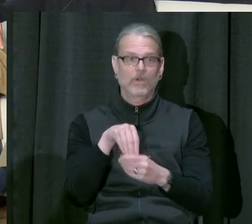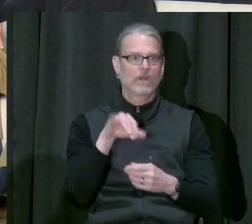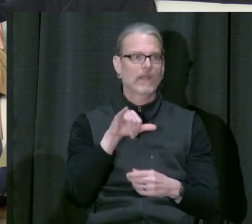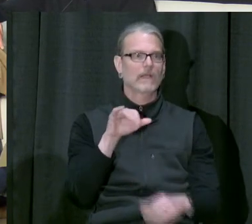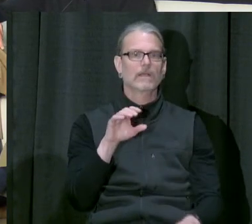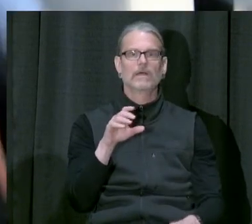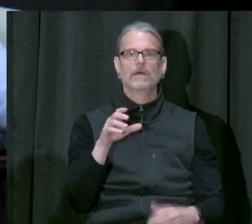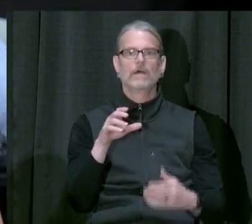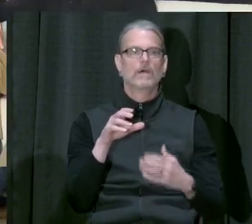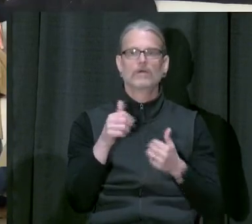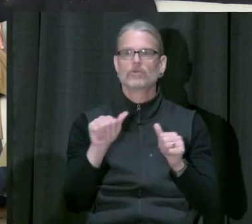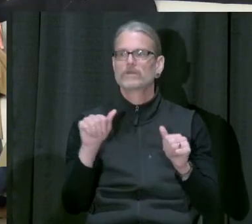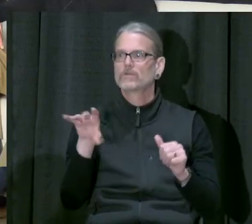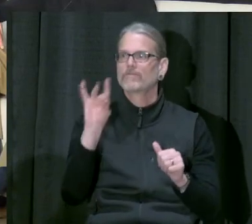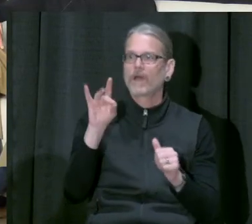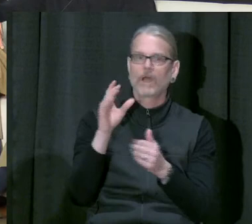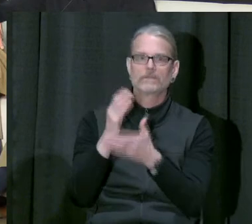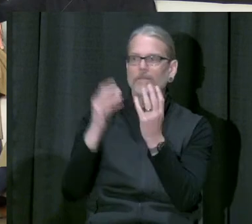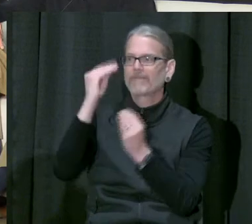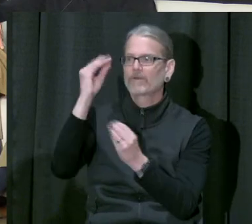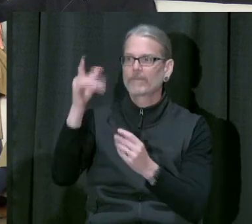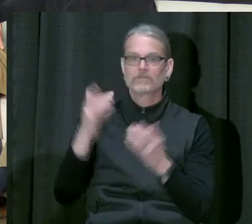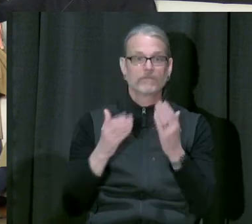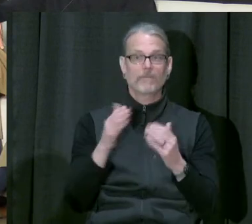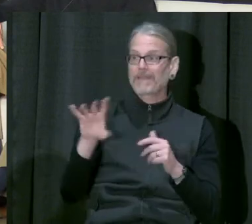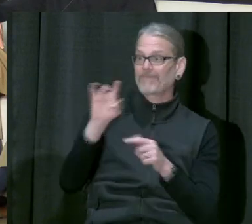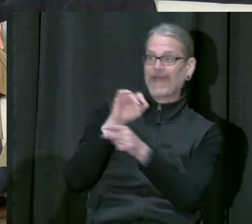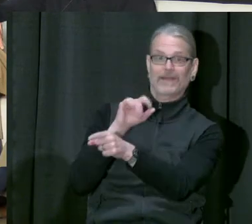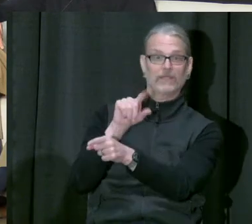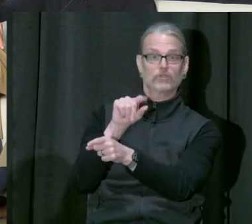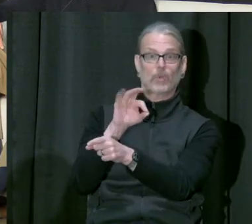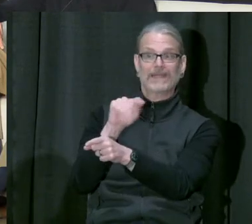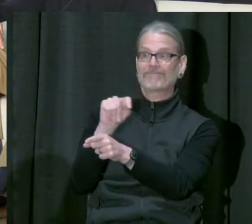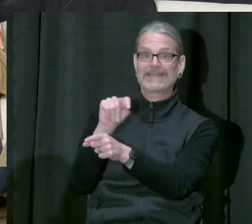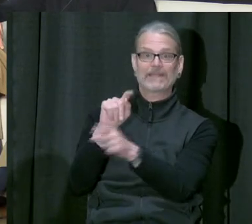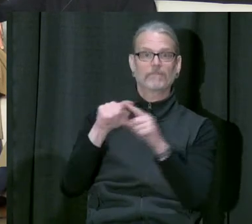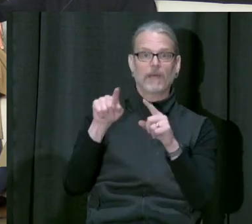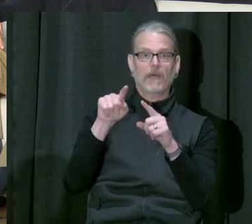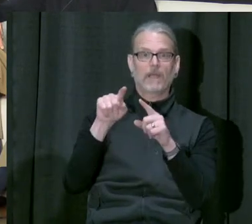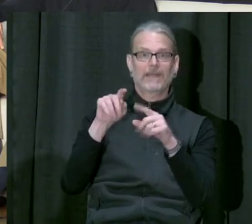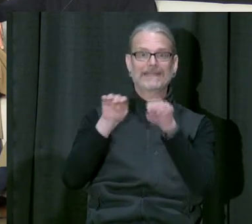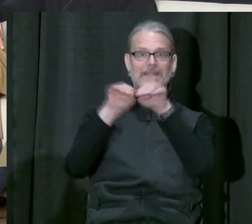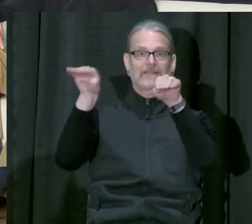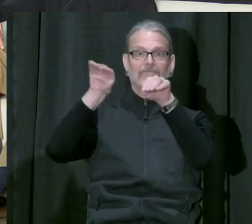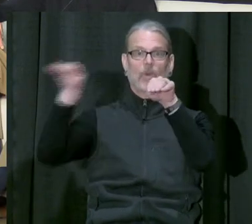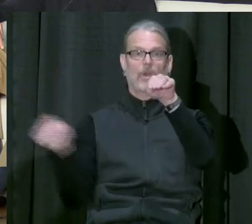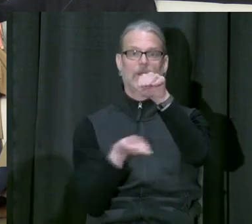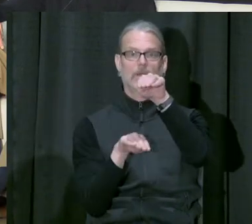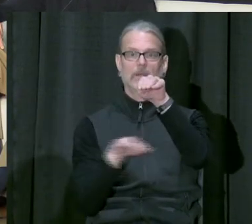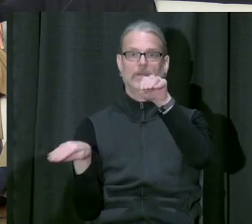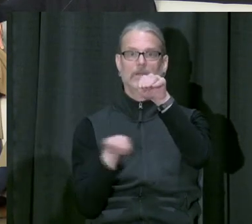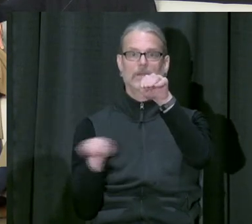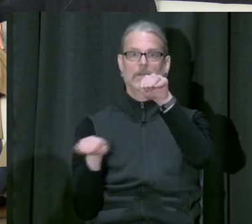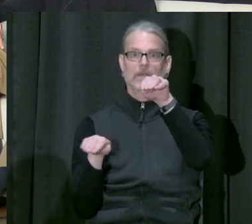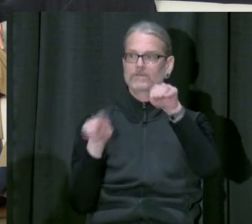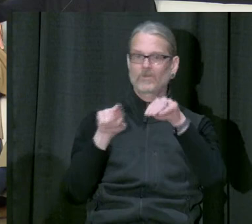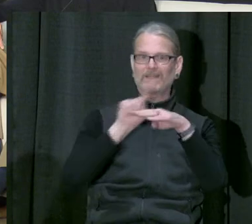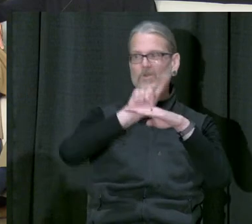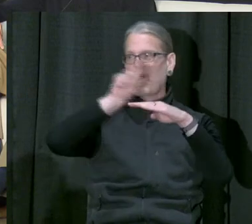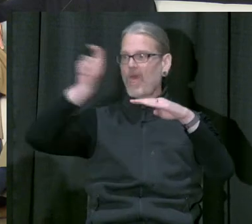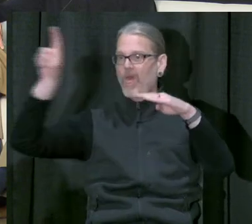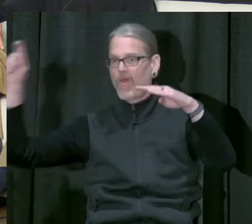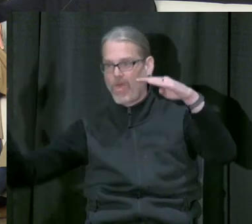some other information, and it might find one within 20 feet, except it would be the floor below you. So you definitely had a lot of earlier challenges to overcome as